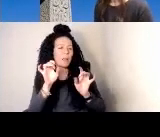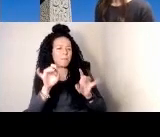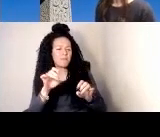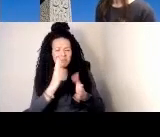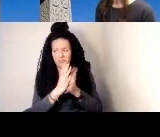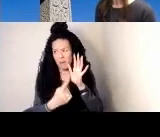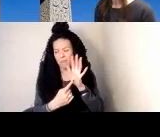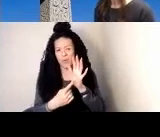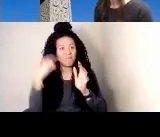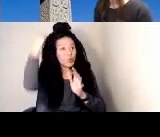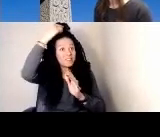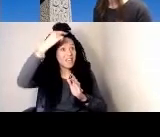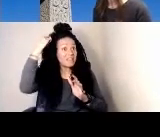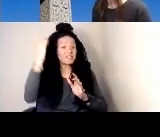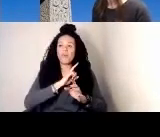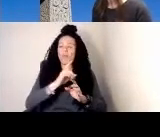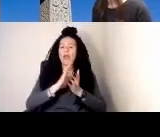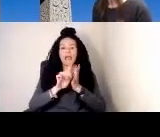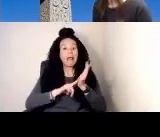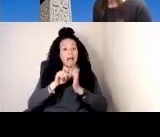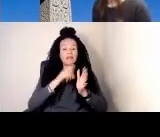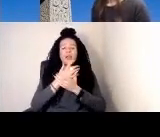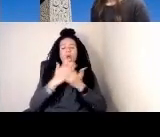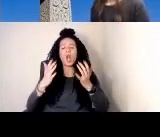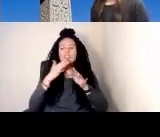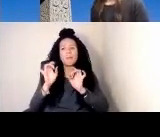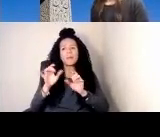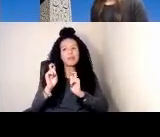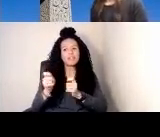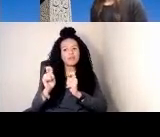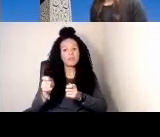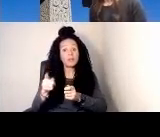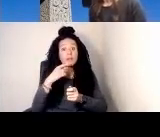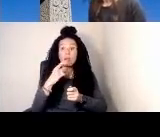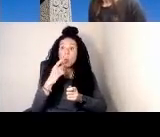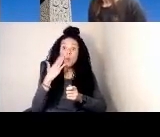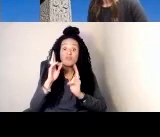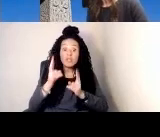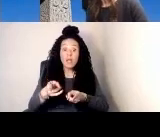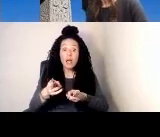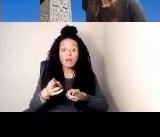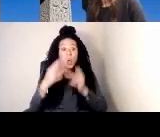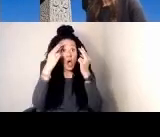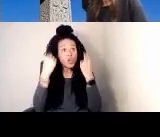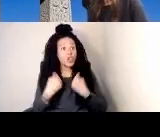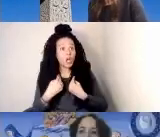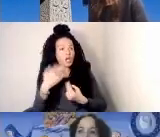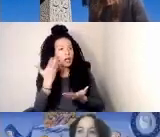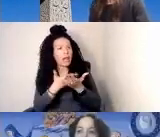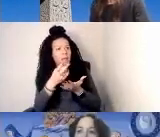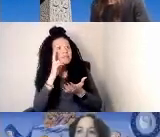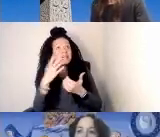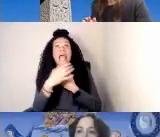for saints, and Hilda had many others attributed to her. Even at the hour of her death, a nun claims to have seen